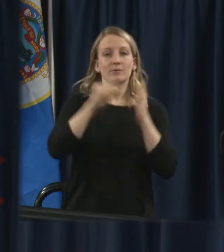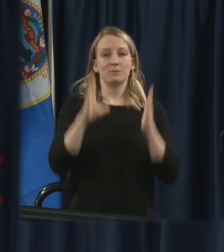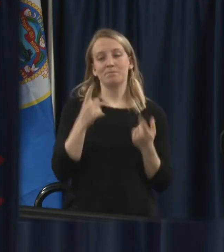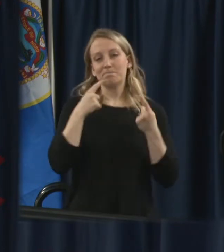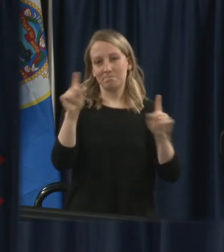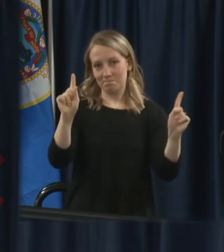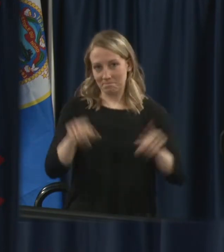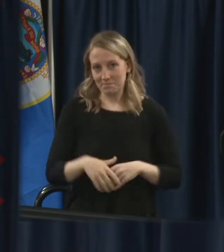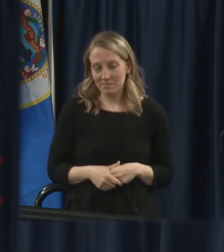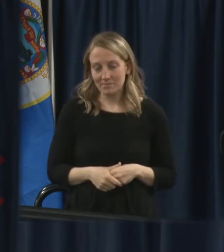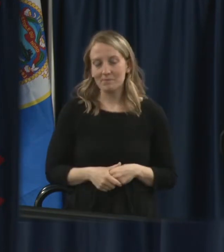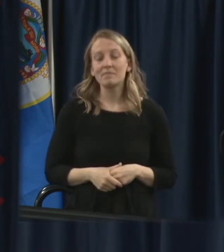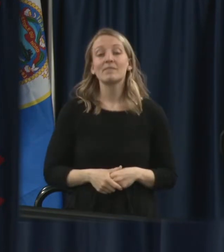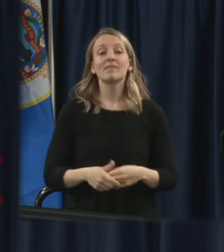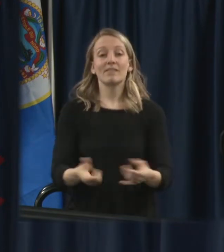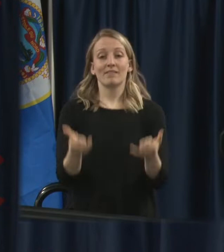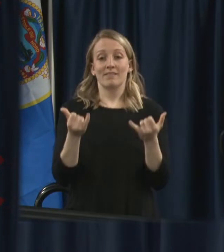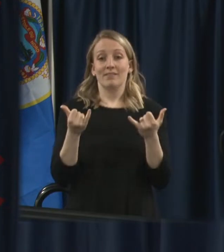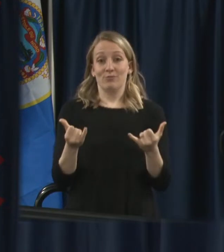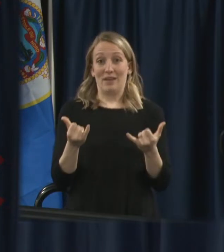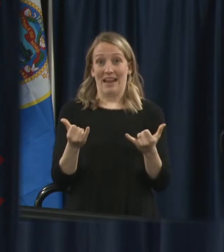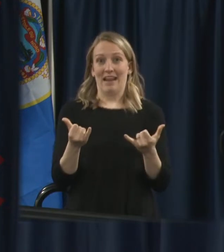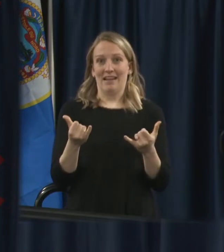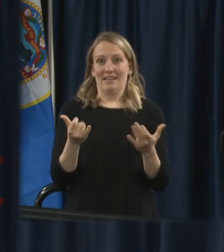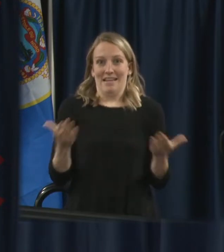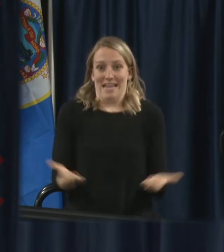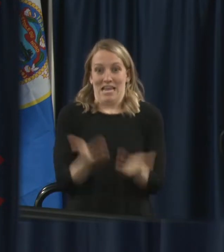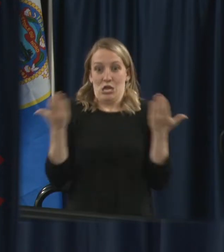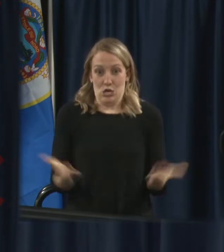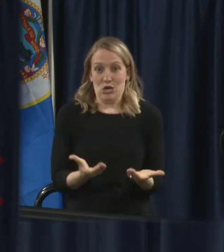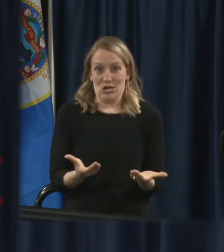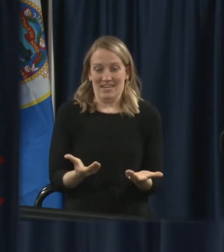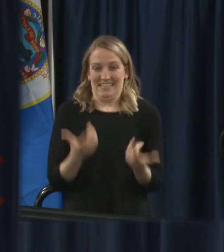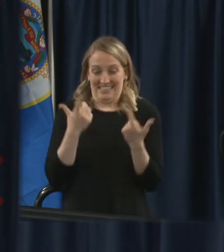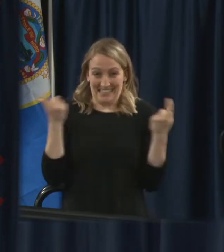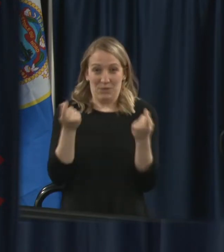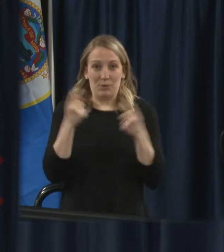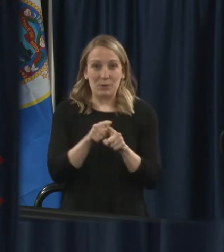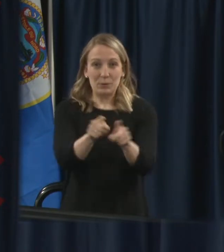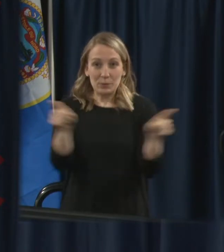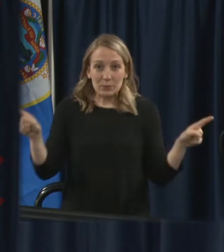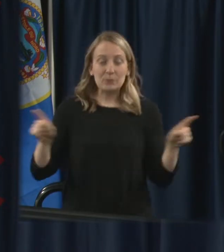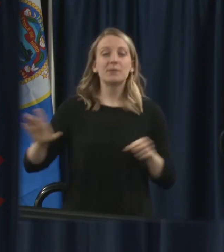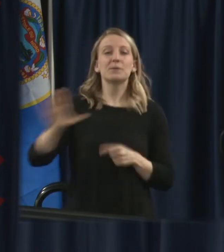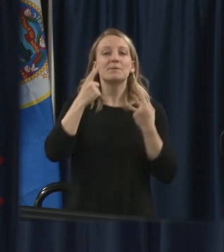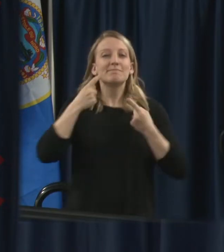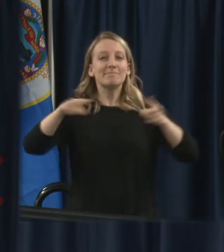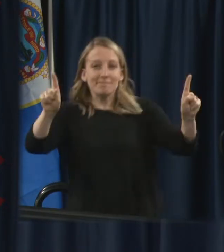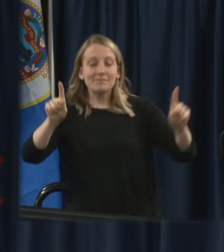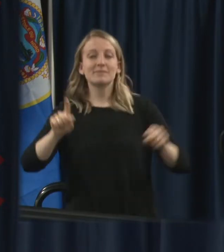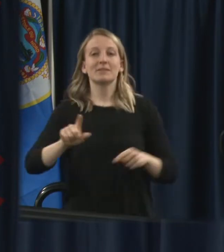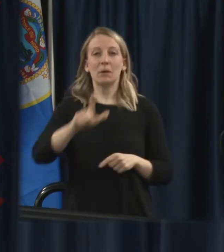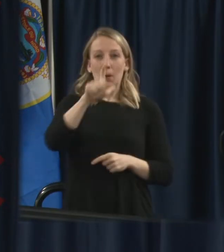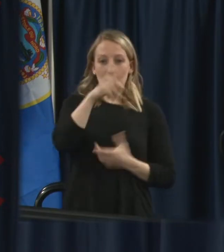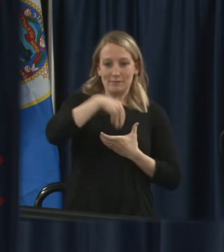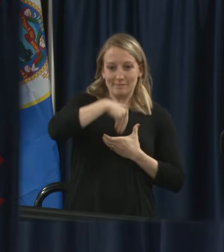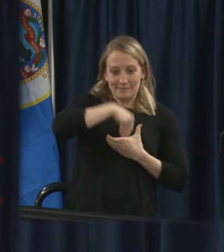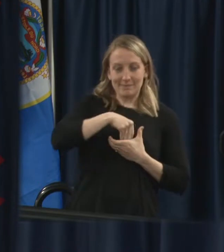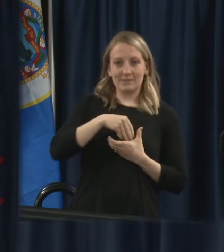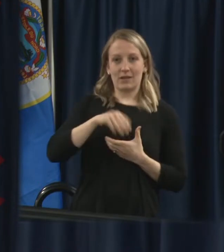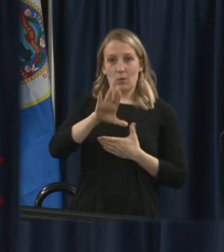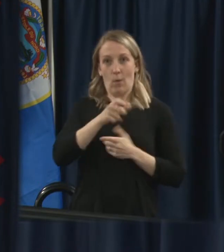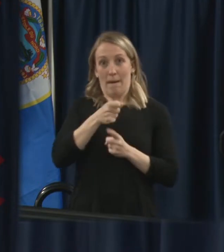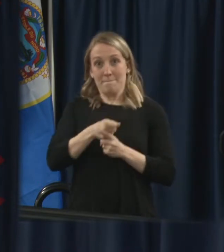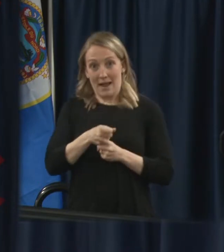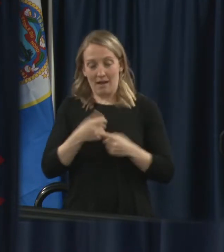successful. And the fact that we're here today in person celebrating you, your accomplishment, your character, and your impact makes